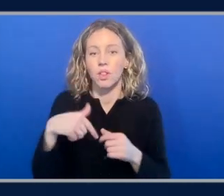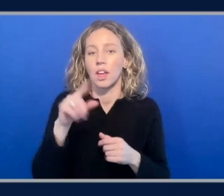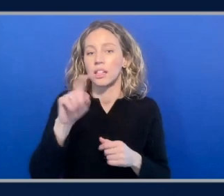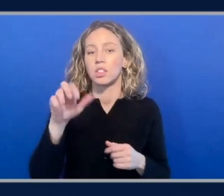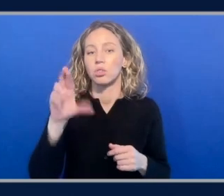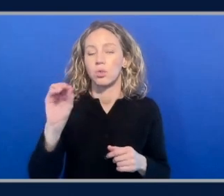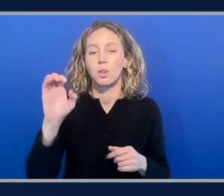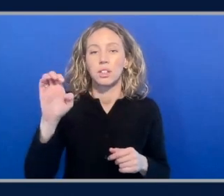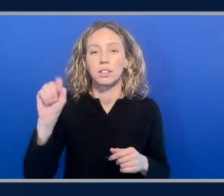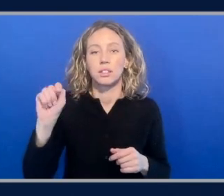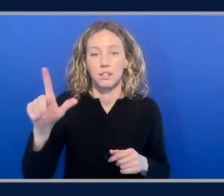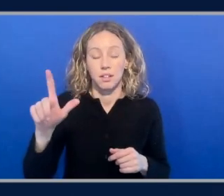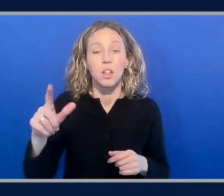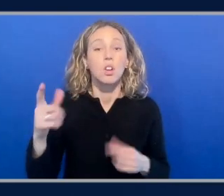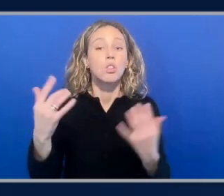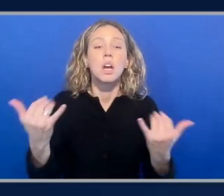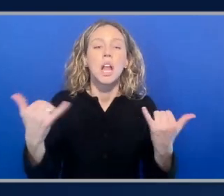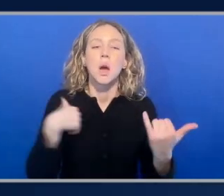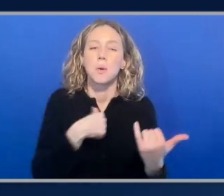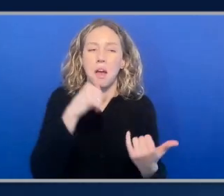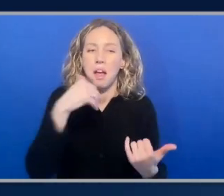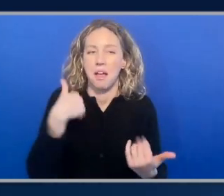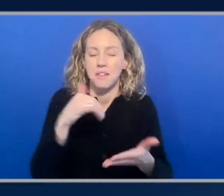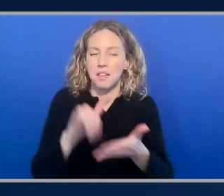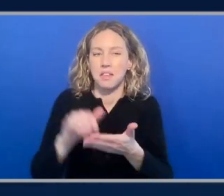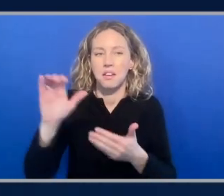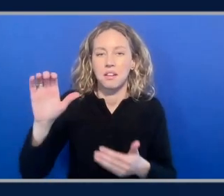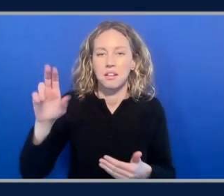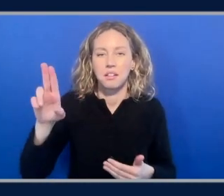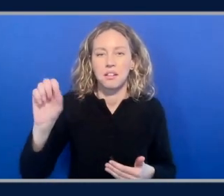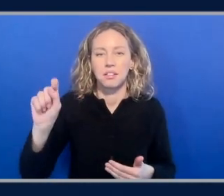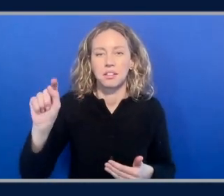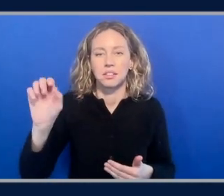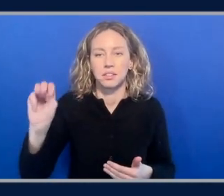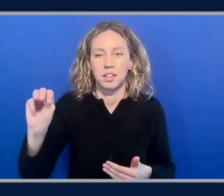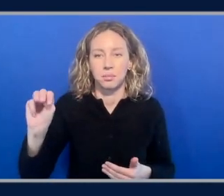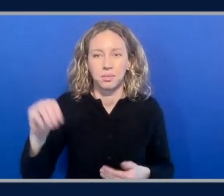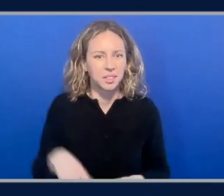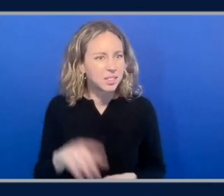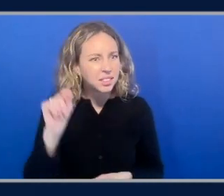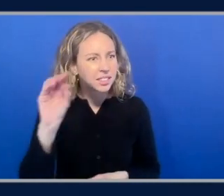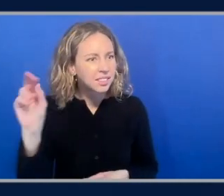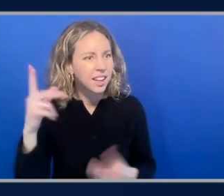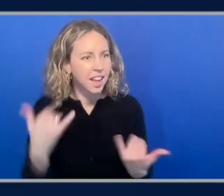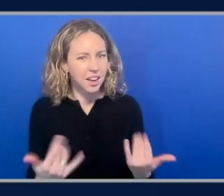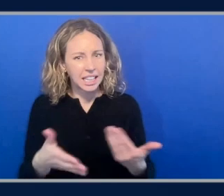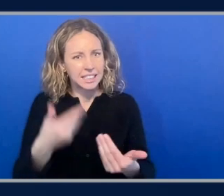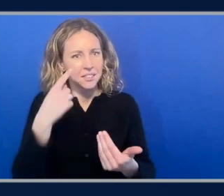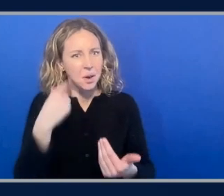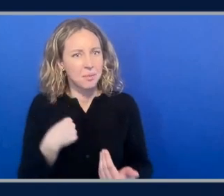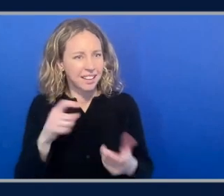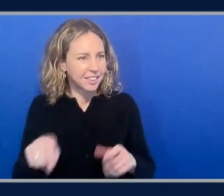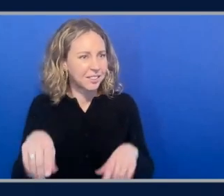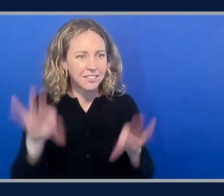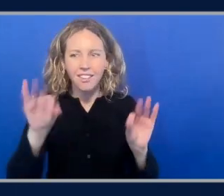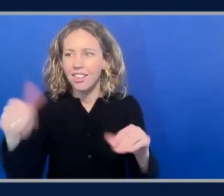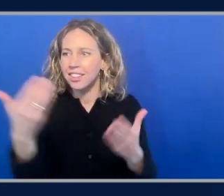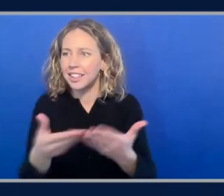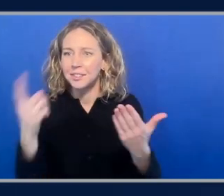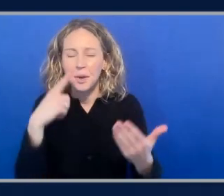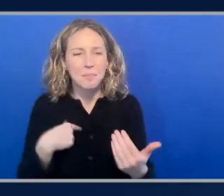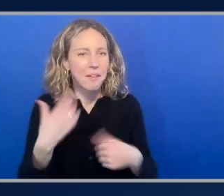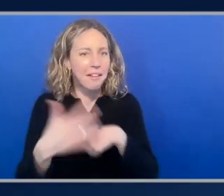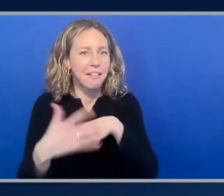right now we don't have those custom. Yeah, you've made it so easy for me. I got to find something else to do with my free time. You know. What I would say